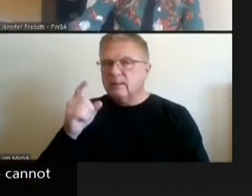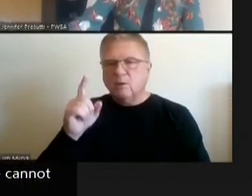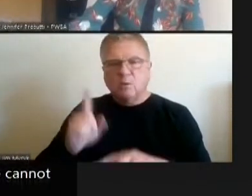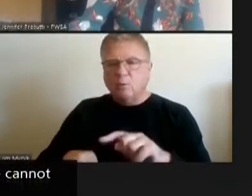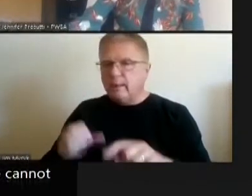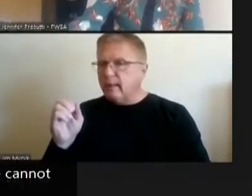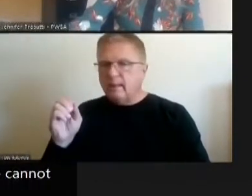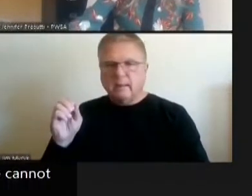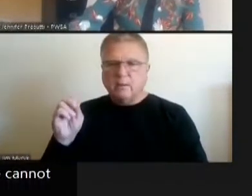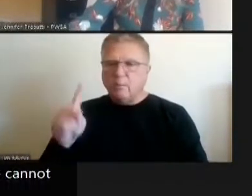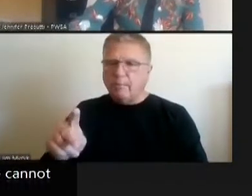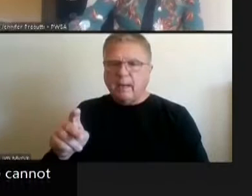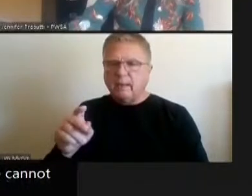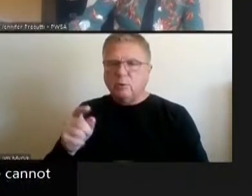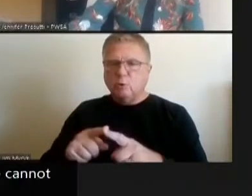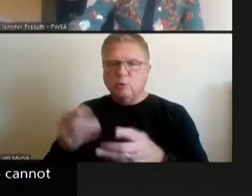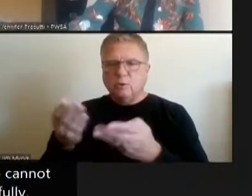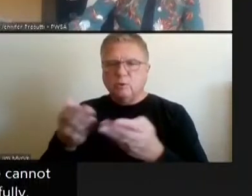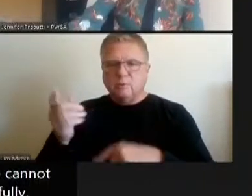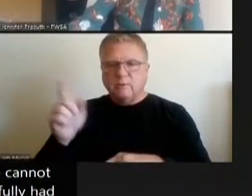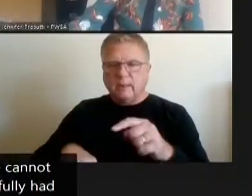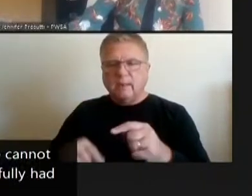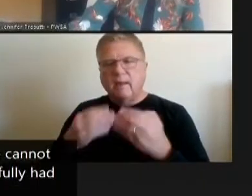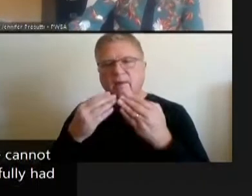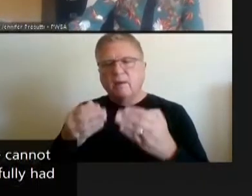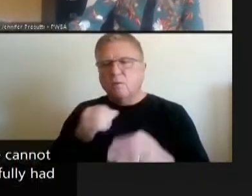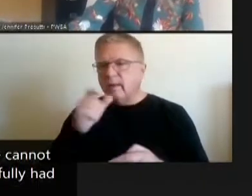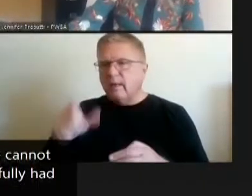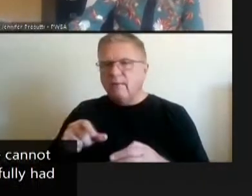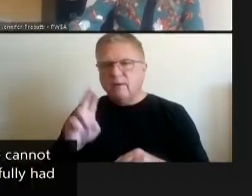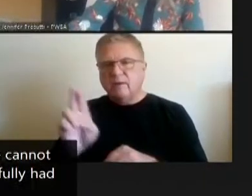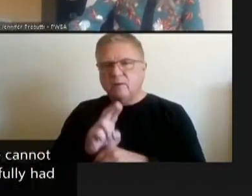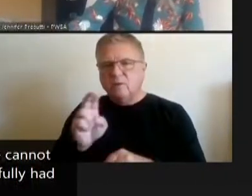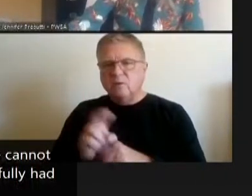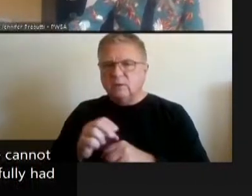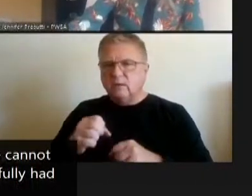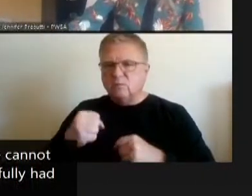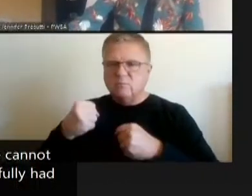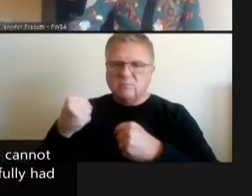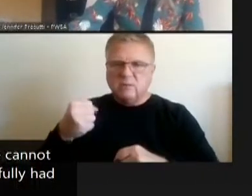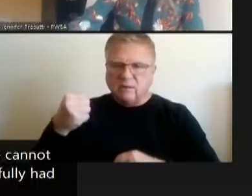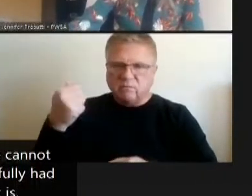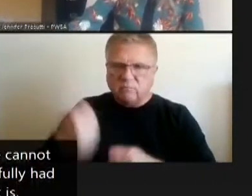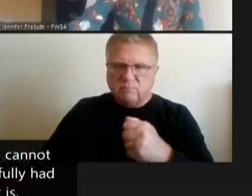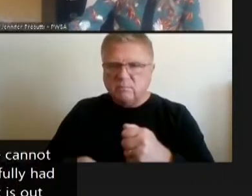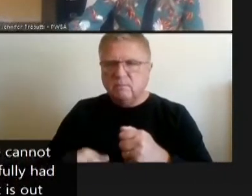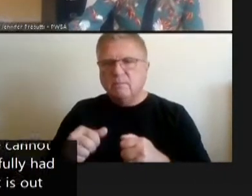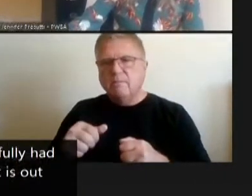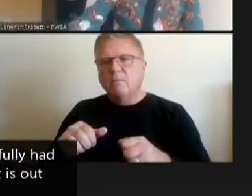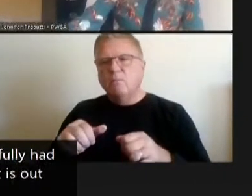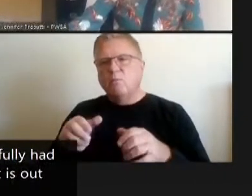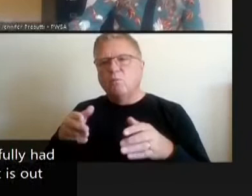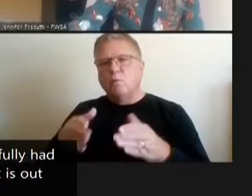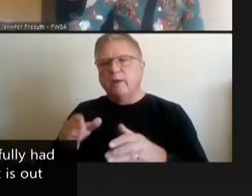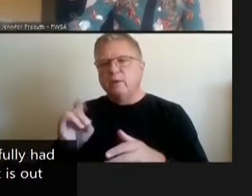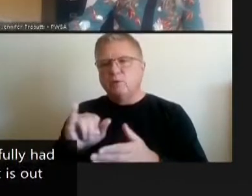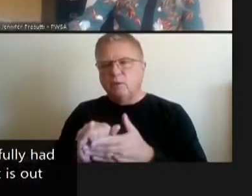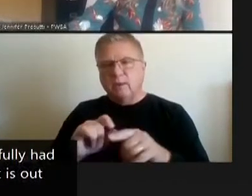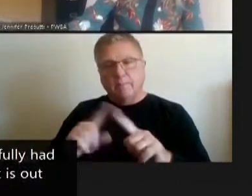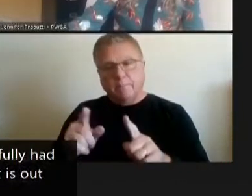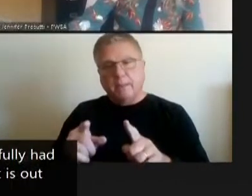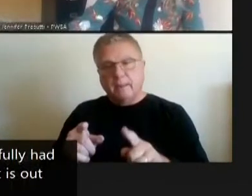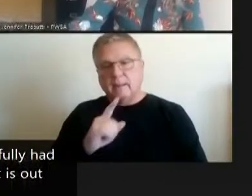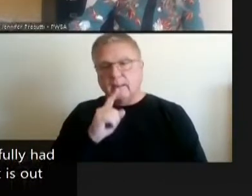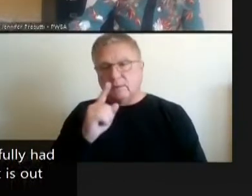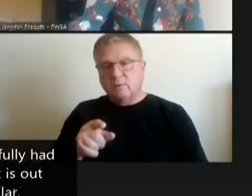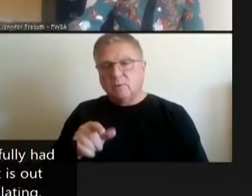So we haven't thankfully had to use that pretty draconian measure, but that is out there and that is the way that the state